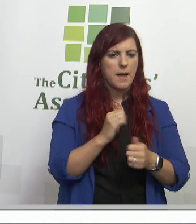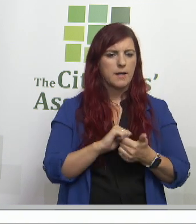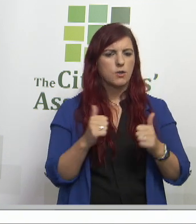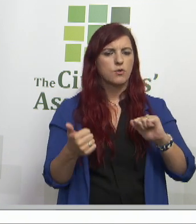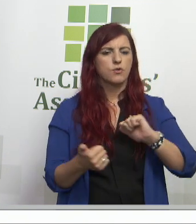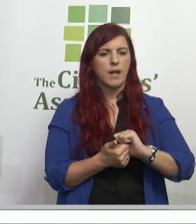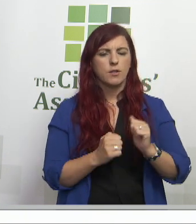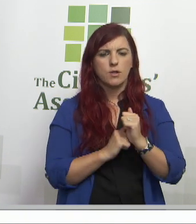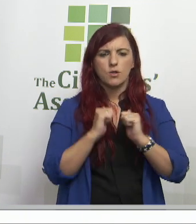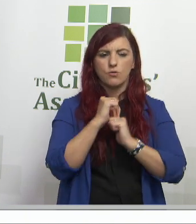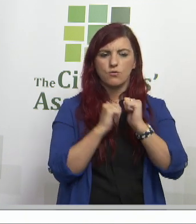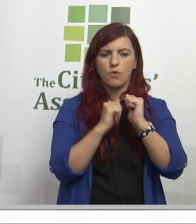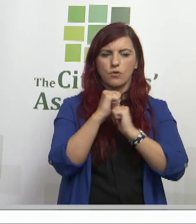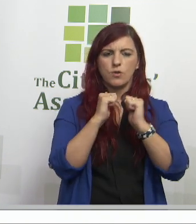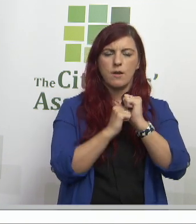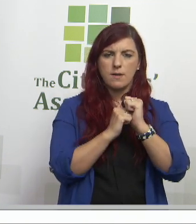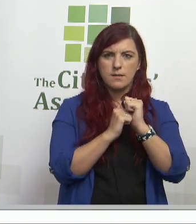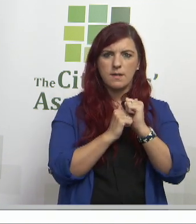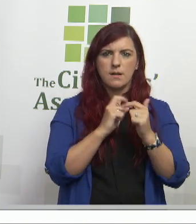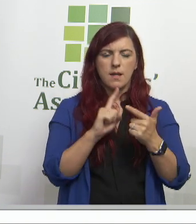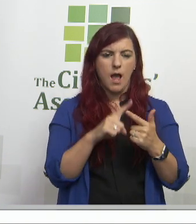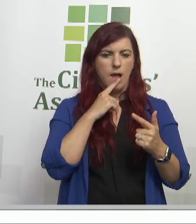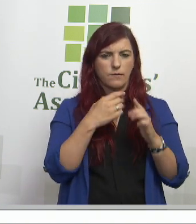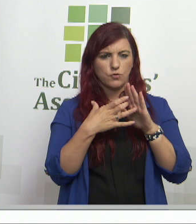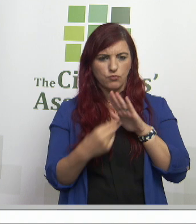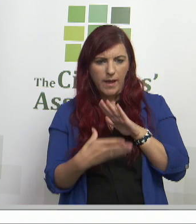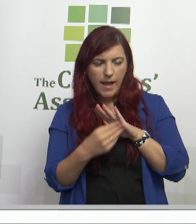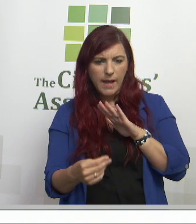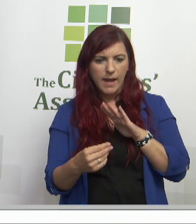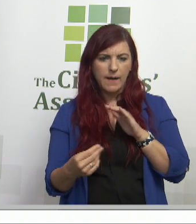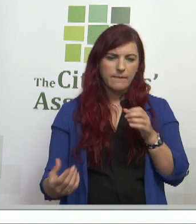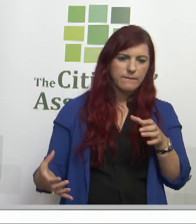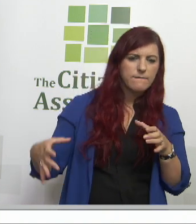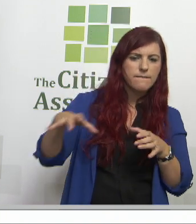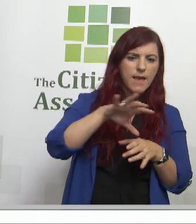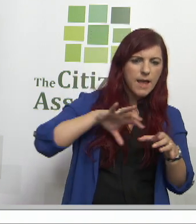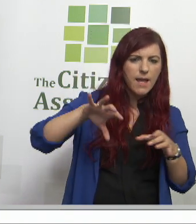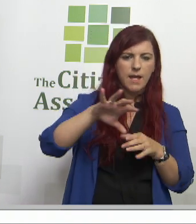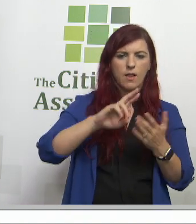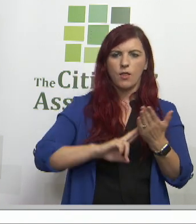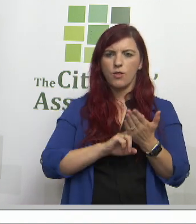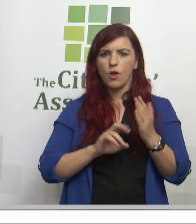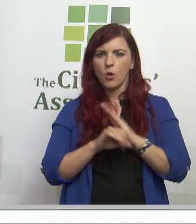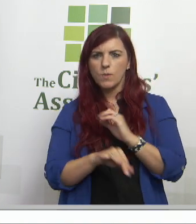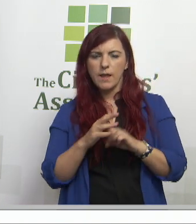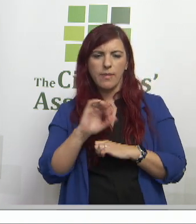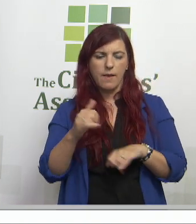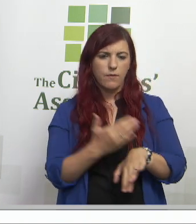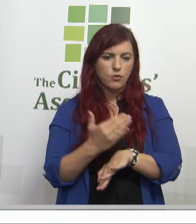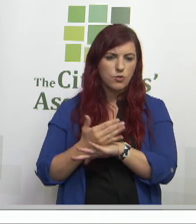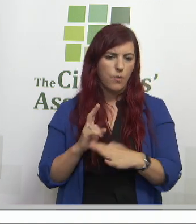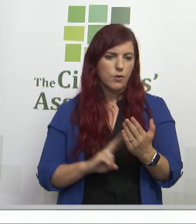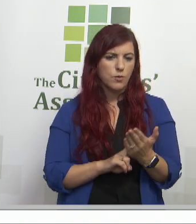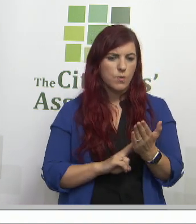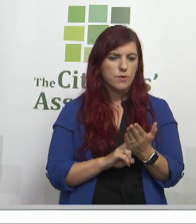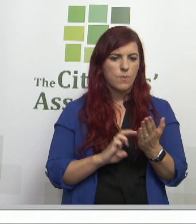their structure. So they've been infilled, they're being drained, they're losing their functionality, so they're losing the ecosystem